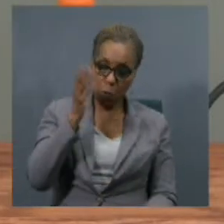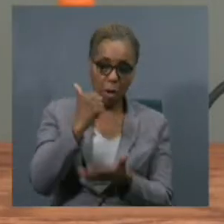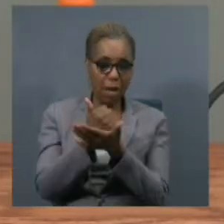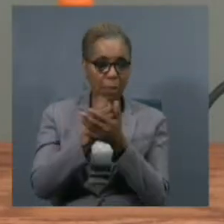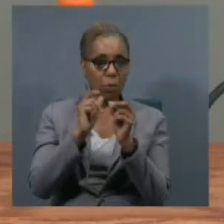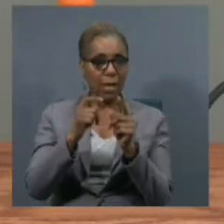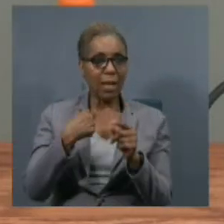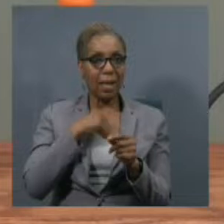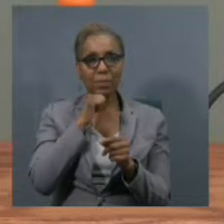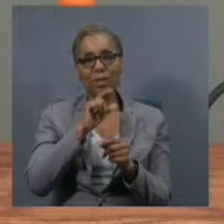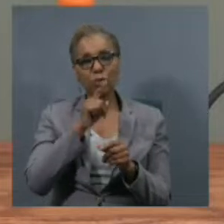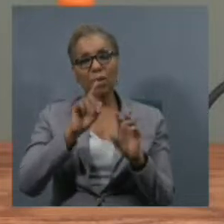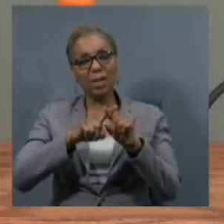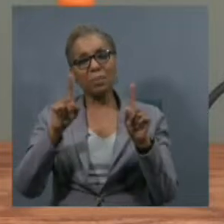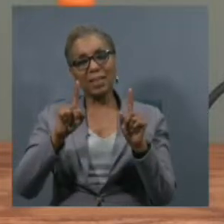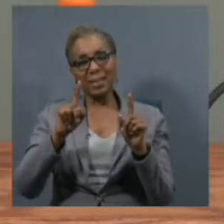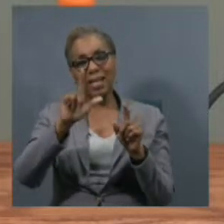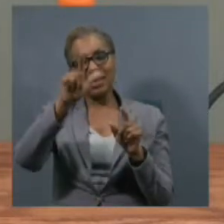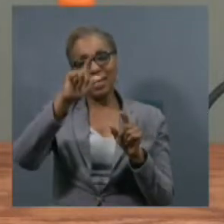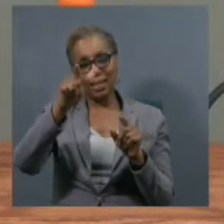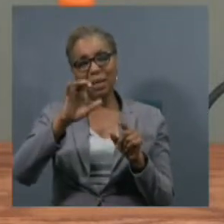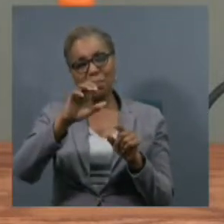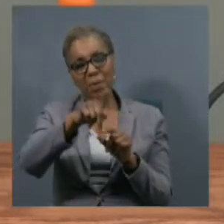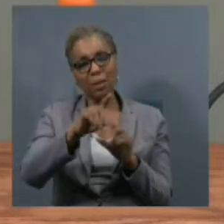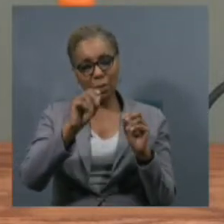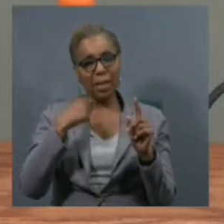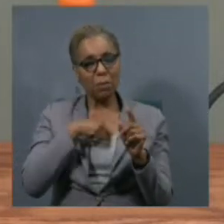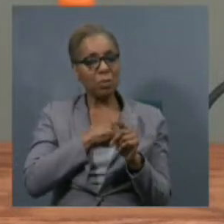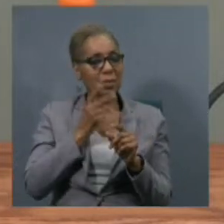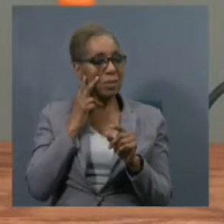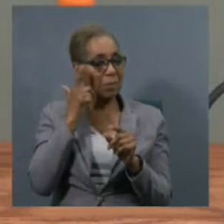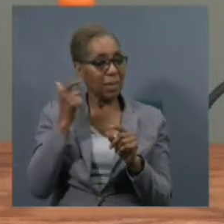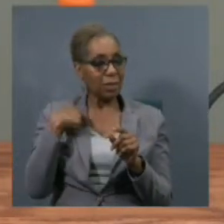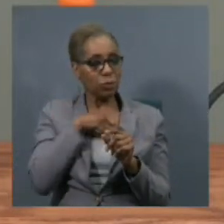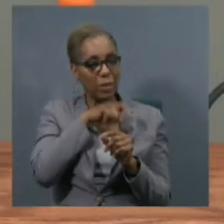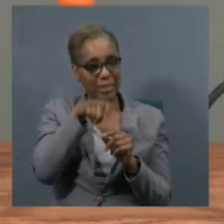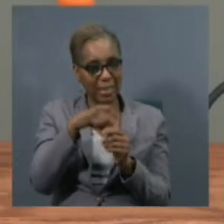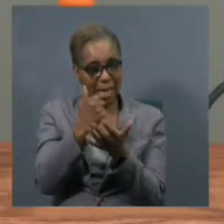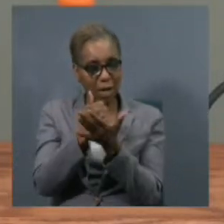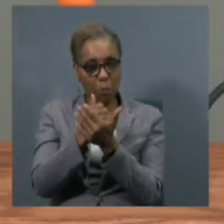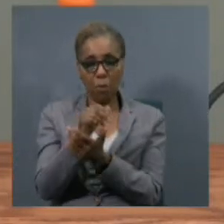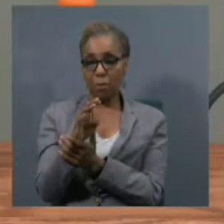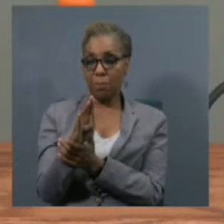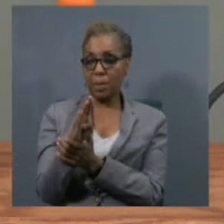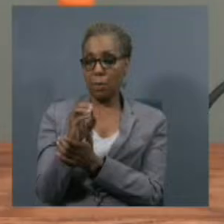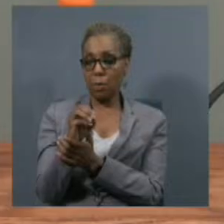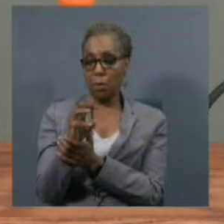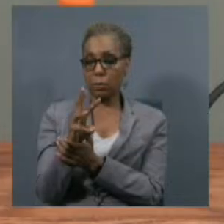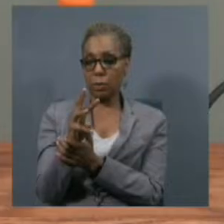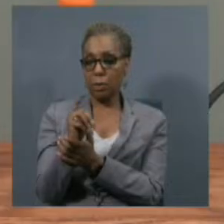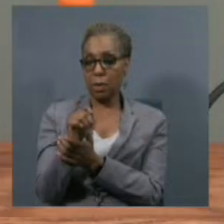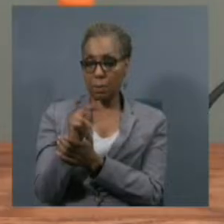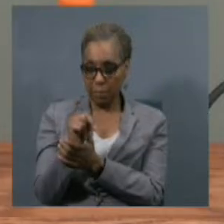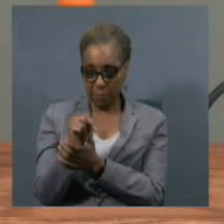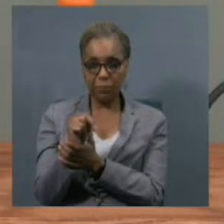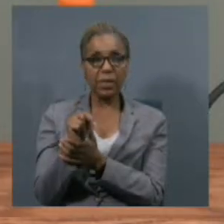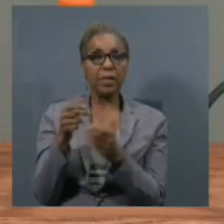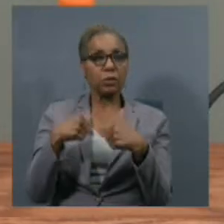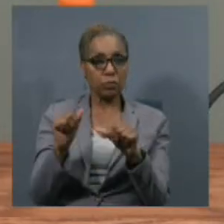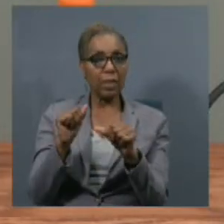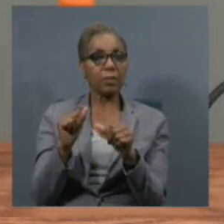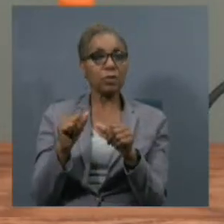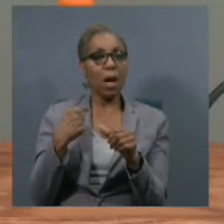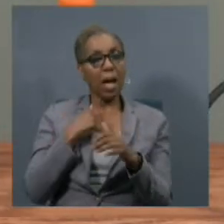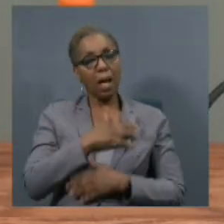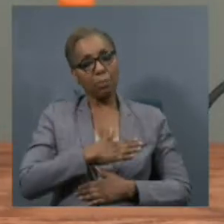it does, so I'll get back with you a little bit later, and we'll see. Yes, ma'am. Because we need some help on Bowman, trying to get to subdivisions over there. Yes, ma'am. So